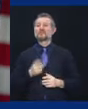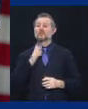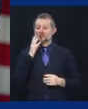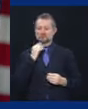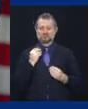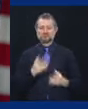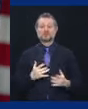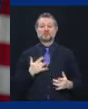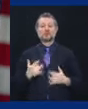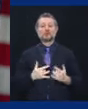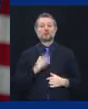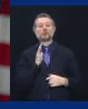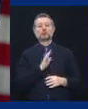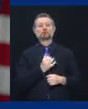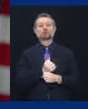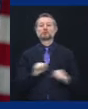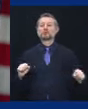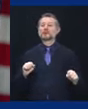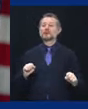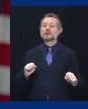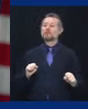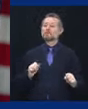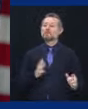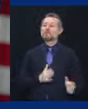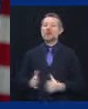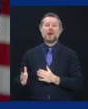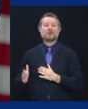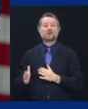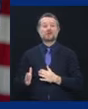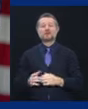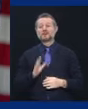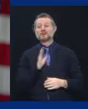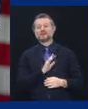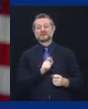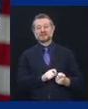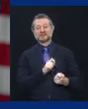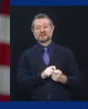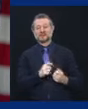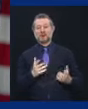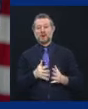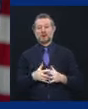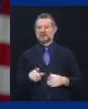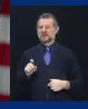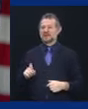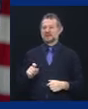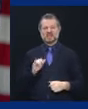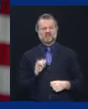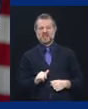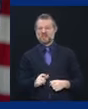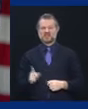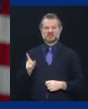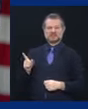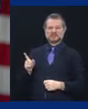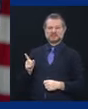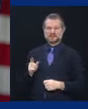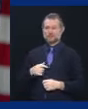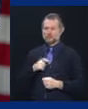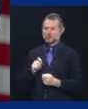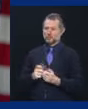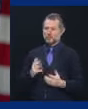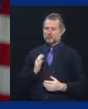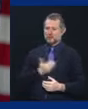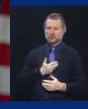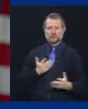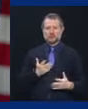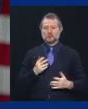that he's laid out. It's what the nation needs. By the way, it's what the governors had been arguing for the